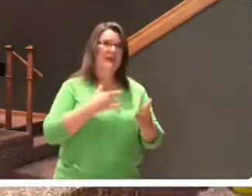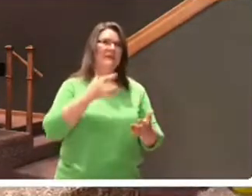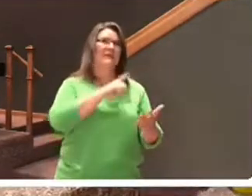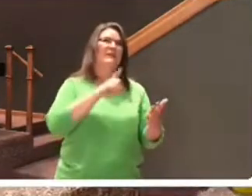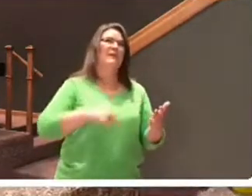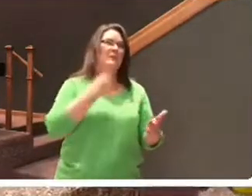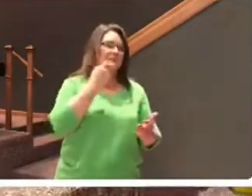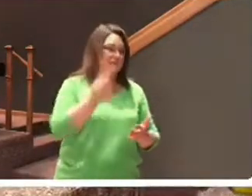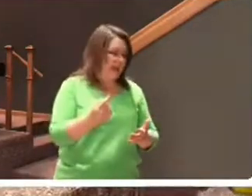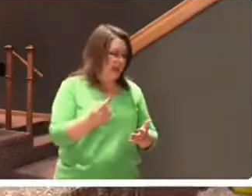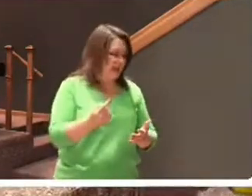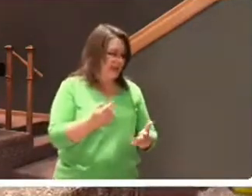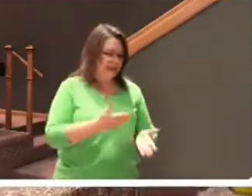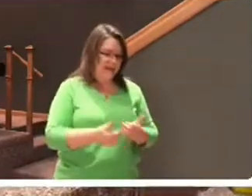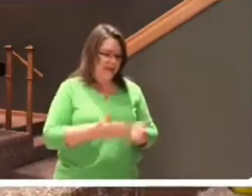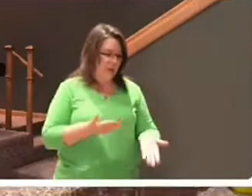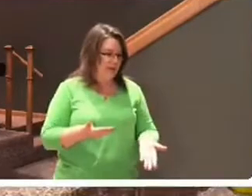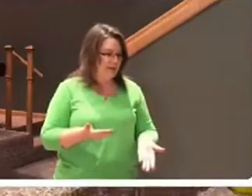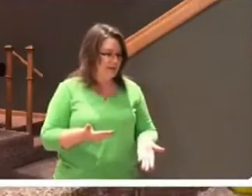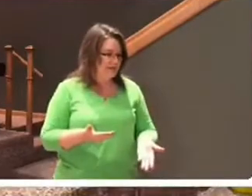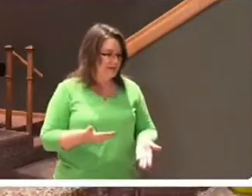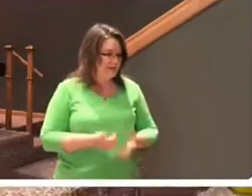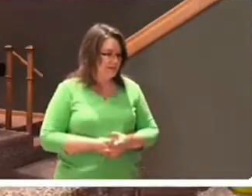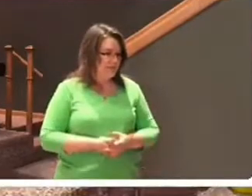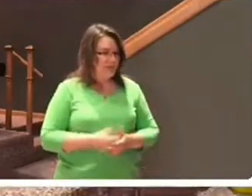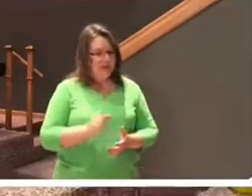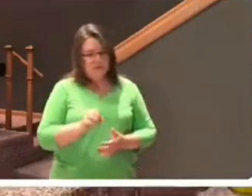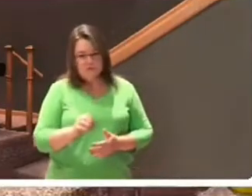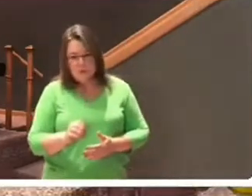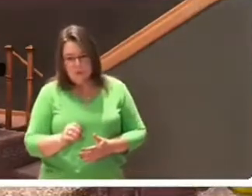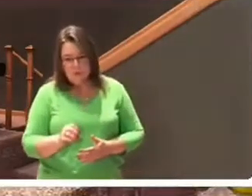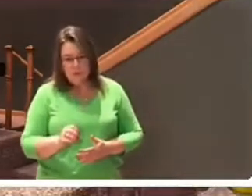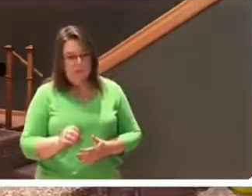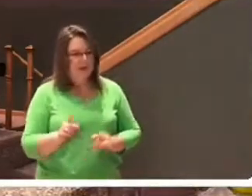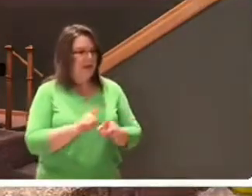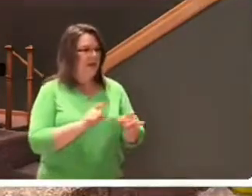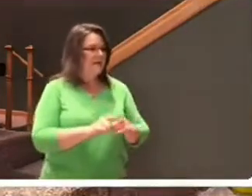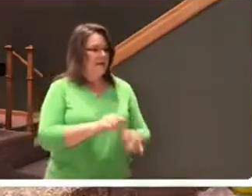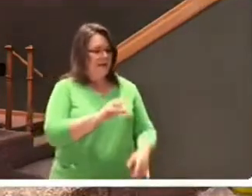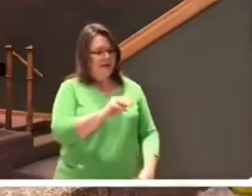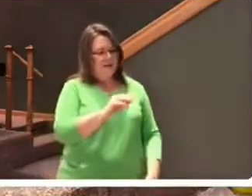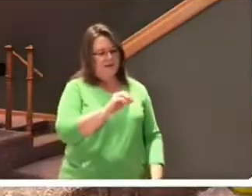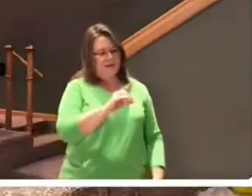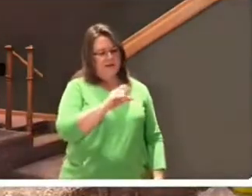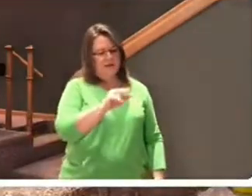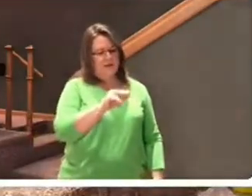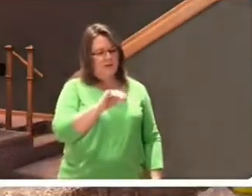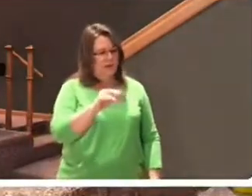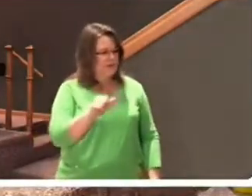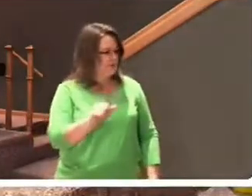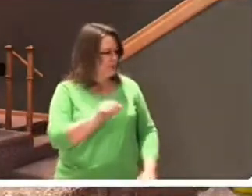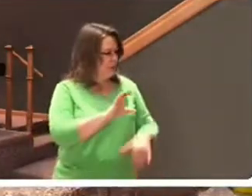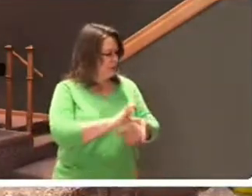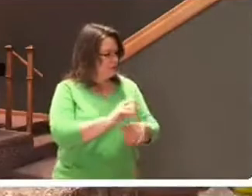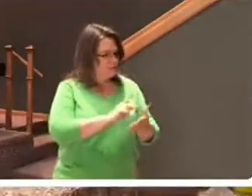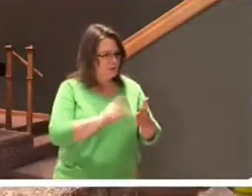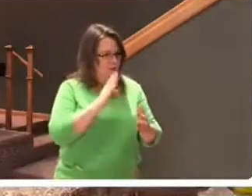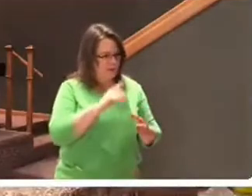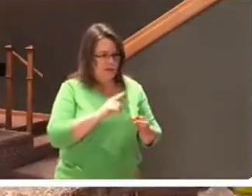Lord's saying anyway. And so they, like the Macedonian churches that Paul talks about, out of